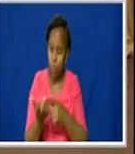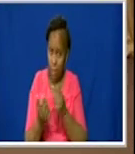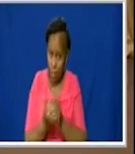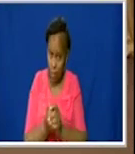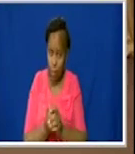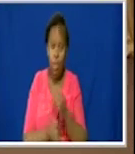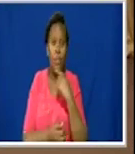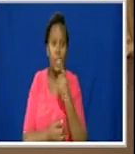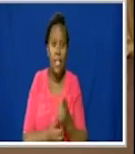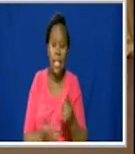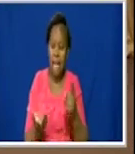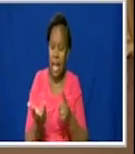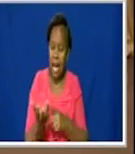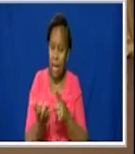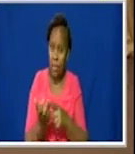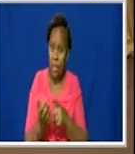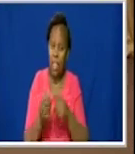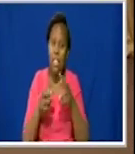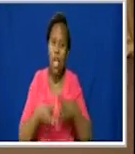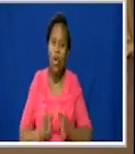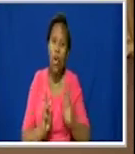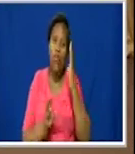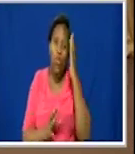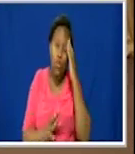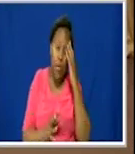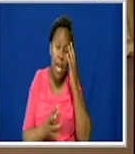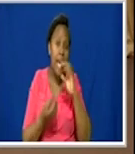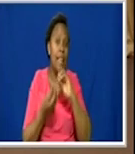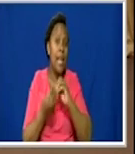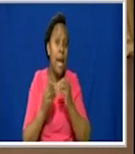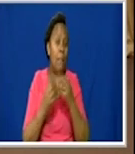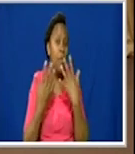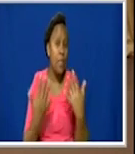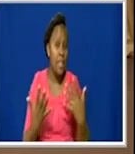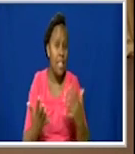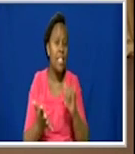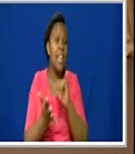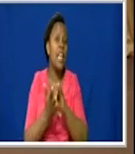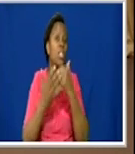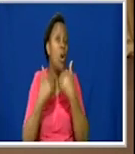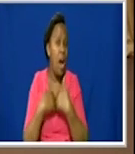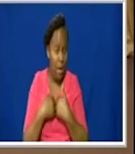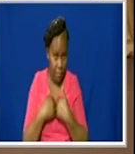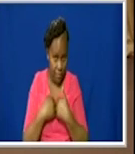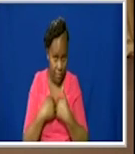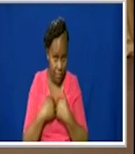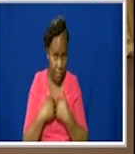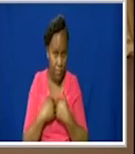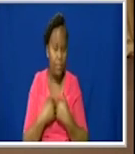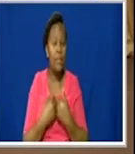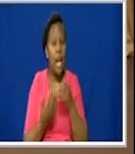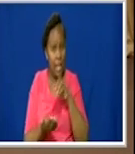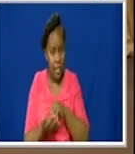we have said counting, it is the way of knowing the number of items that you have. Okay. Counting mm-hmm.